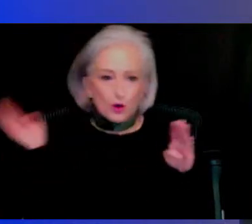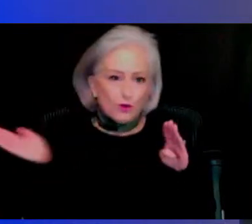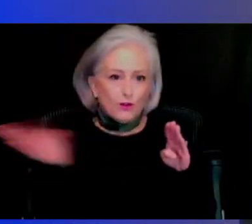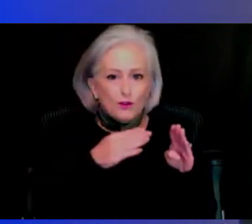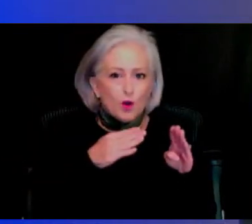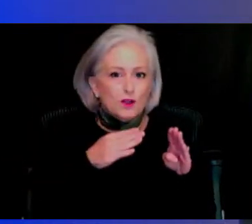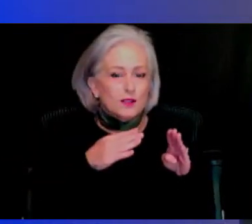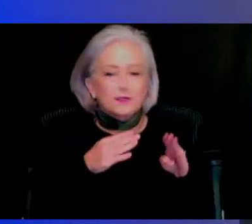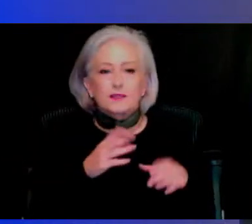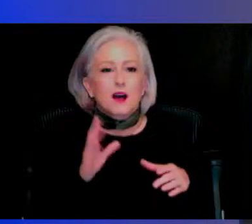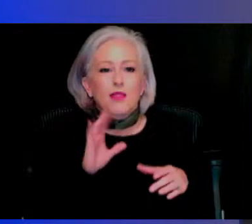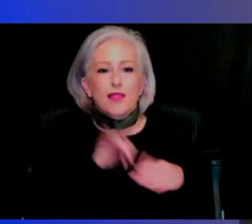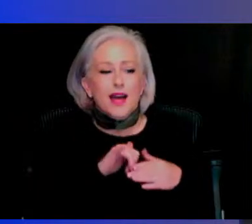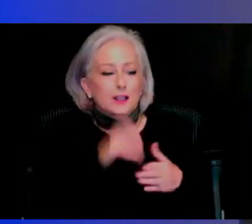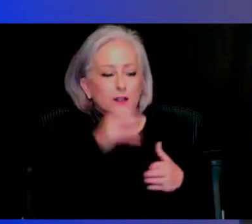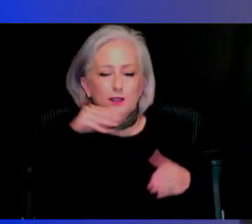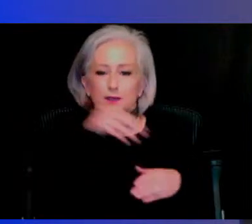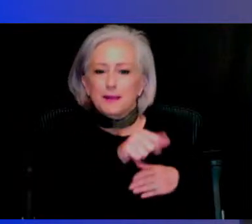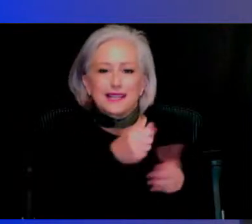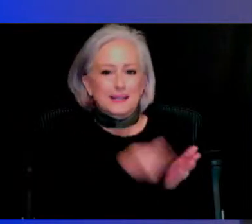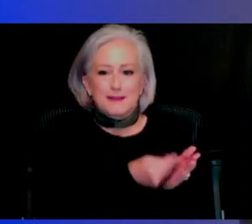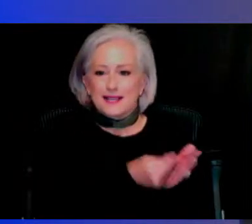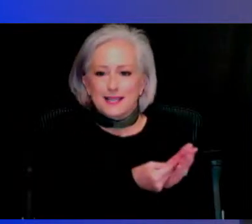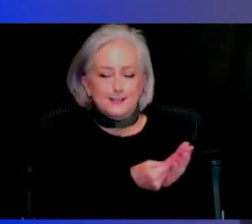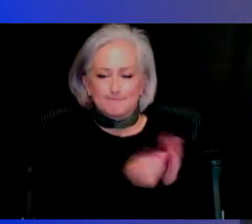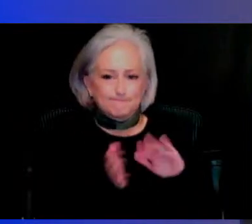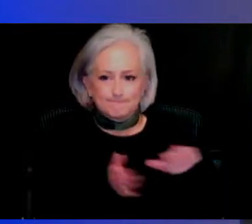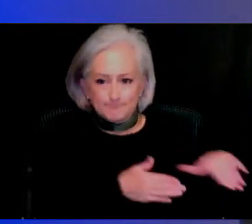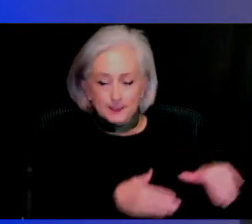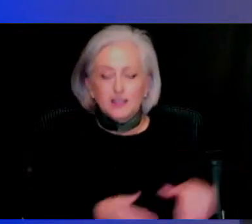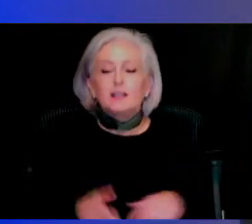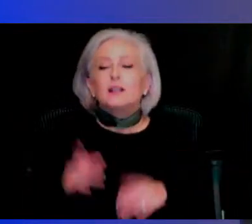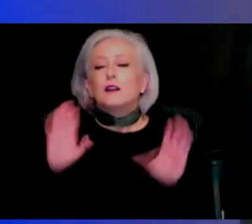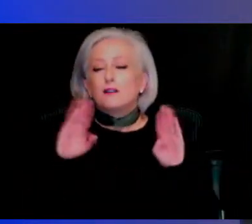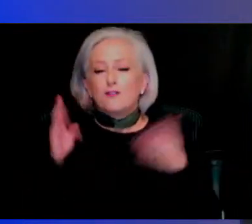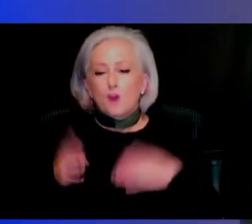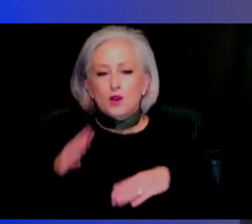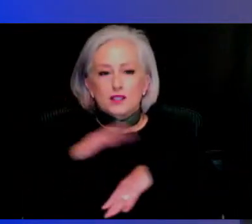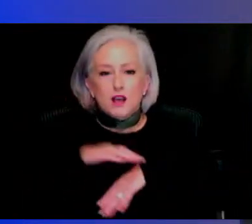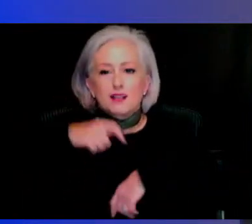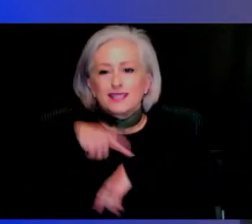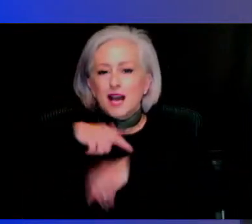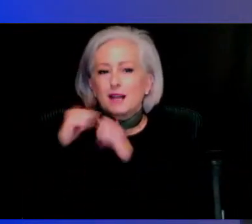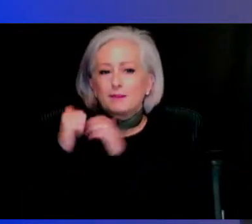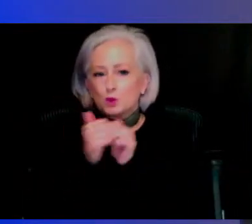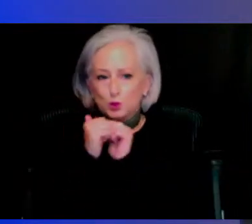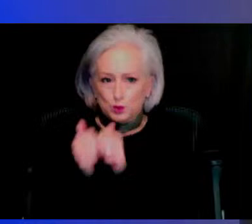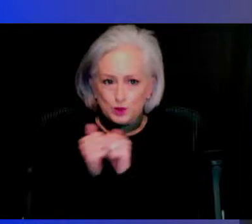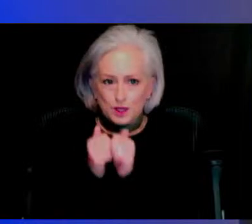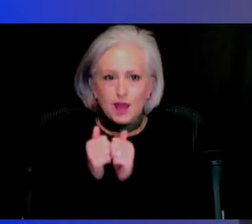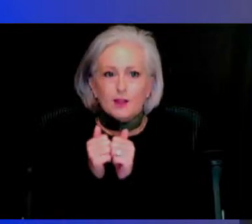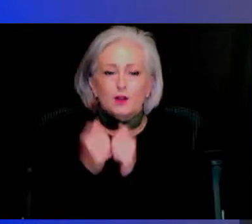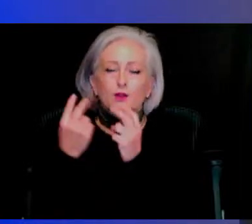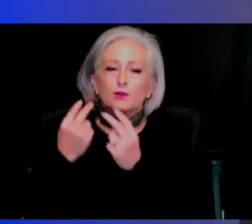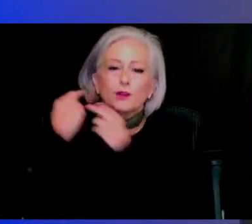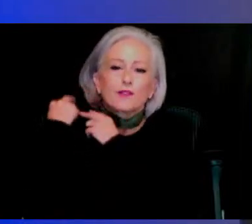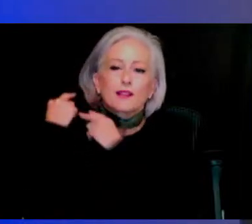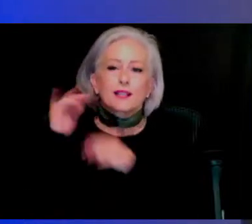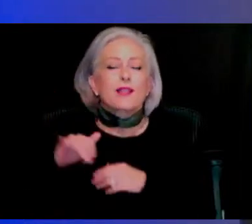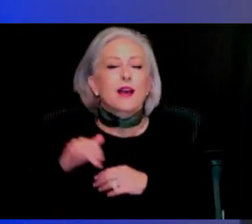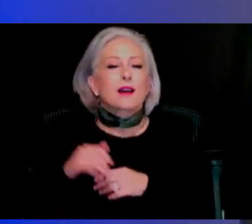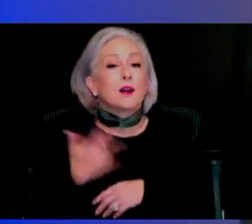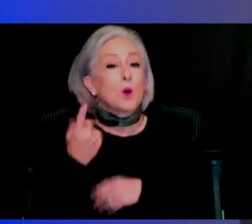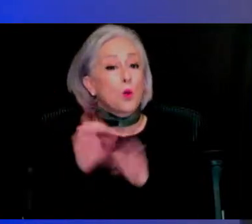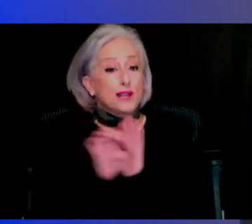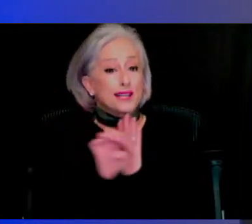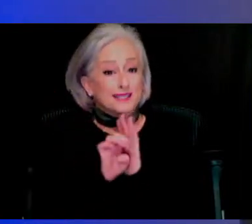not spending money. And so the idea, if we can spend more time with each other, and just able to reflect. I'll give an example. This morning, my daughter was doing